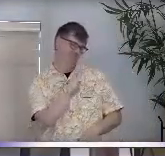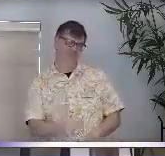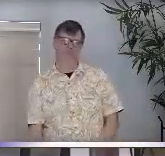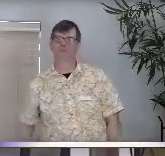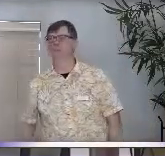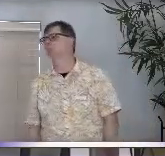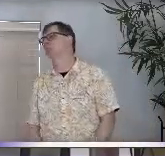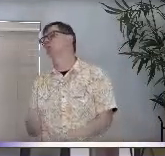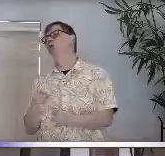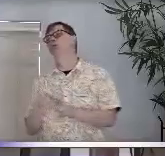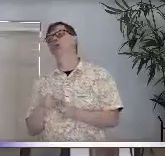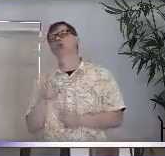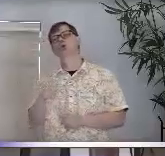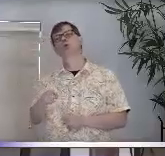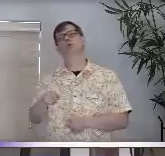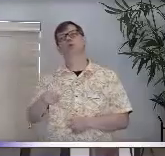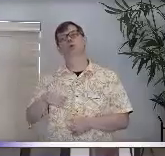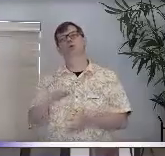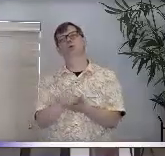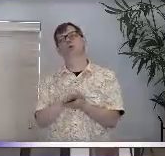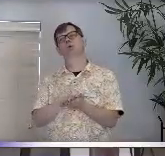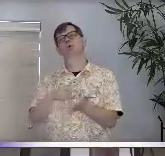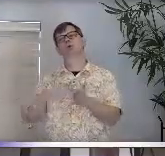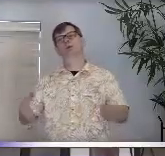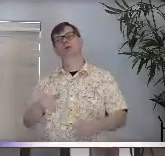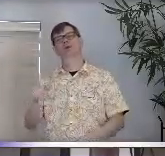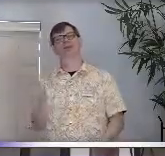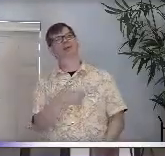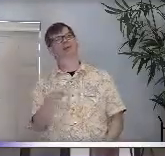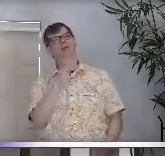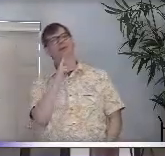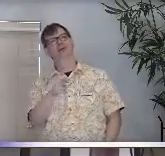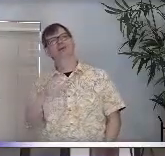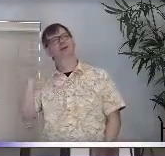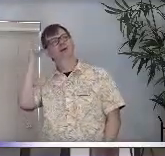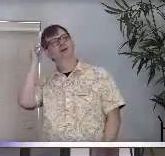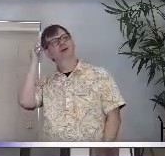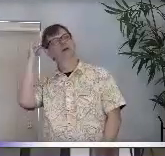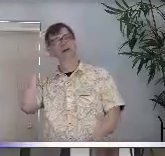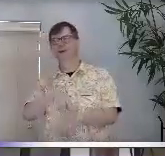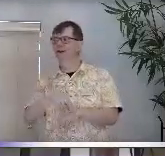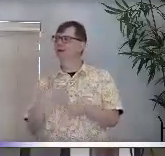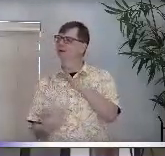So you learn real quickly that they have their favorites. But, so my hair is on fire, and